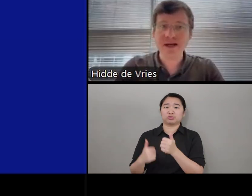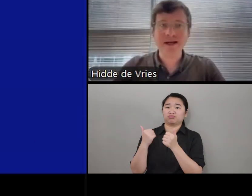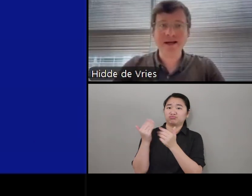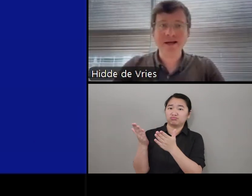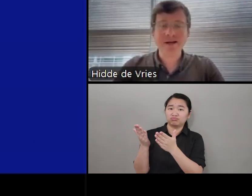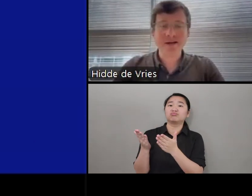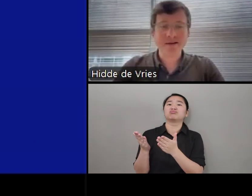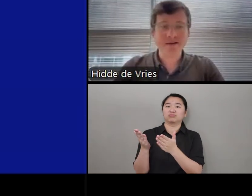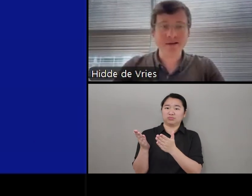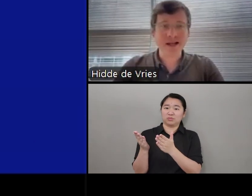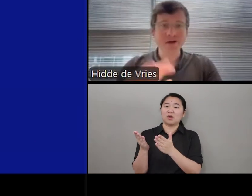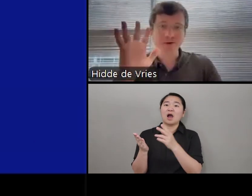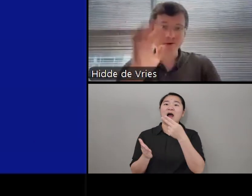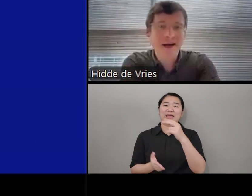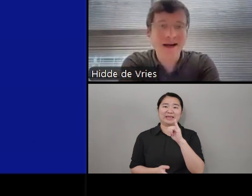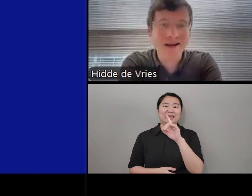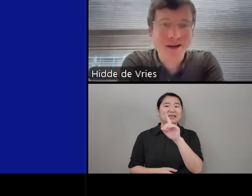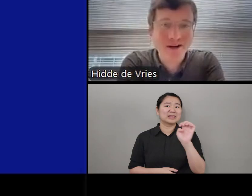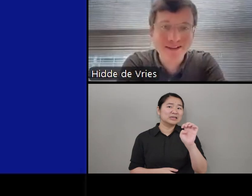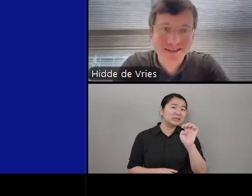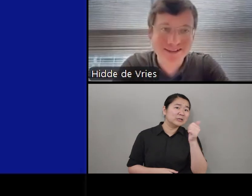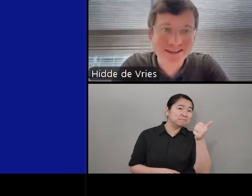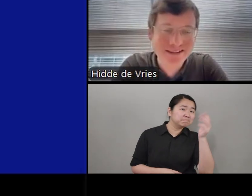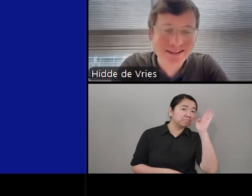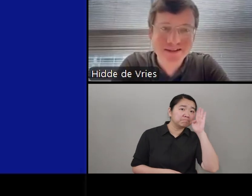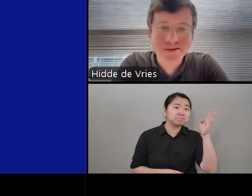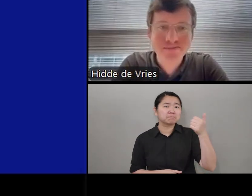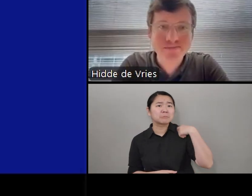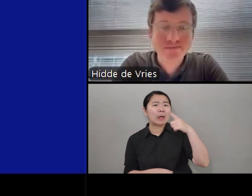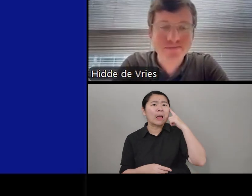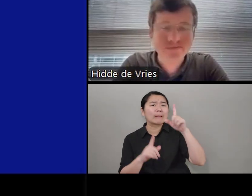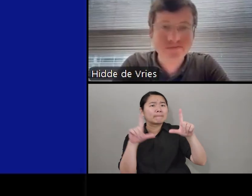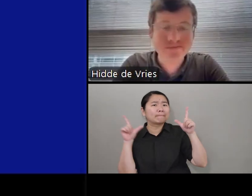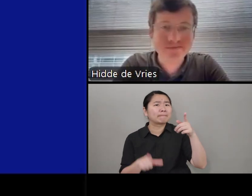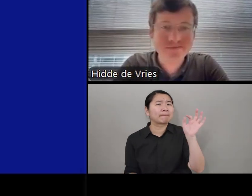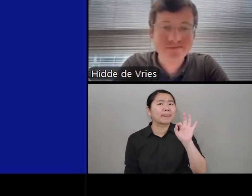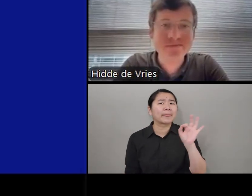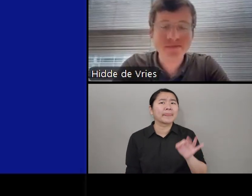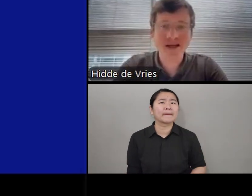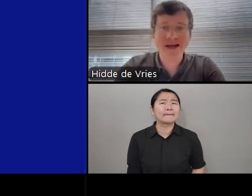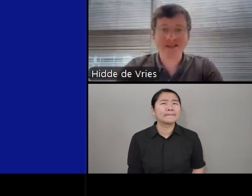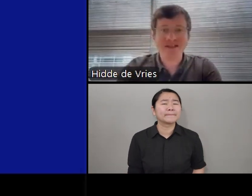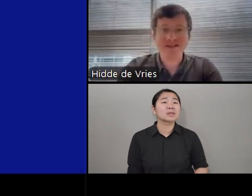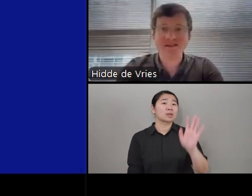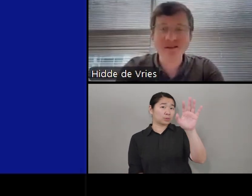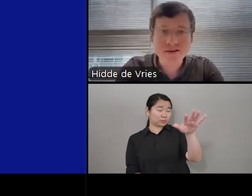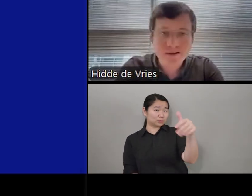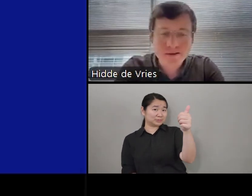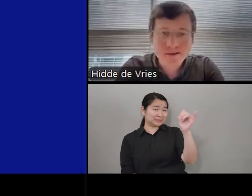I do not see you, but Hello, I am here. it's good. Now I hear you and see you. Welcome.